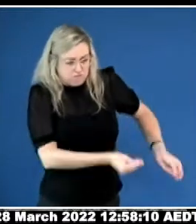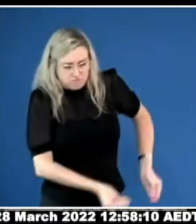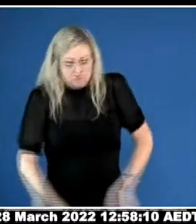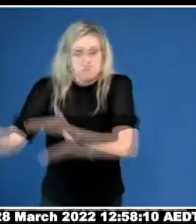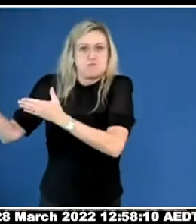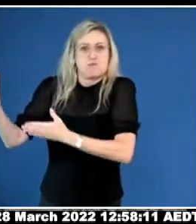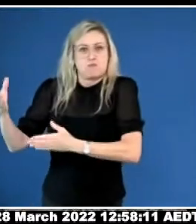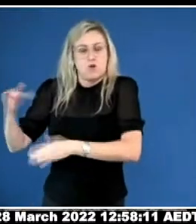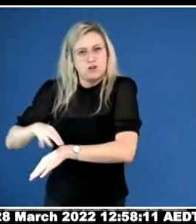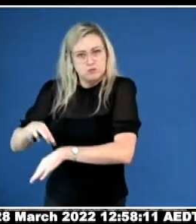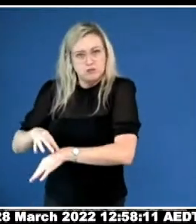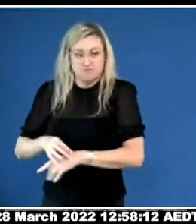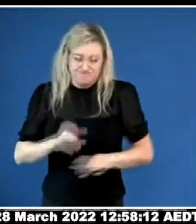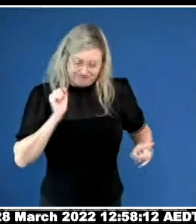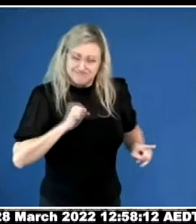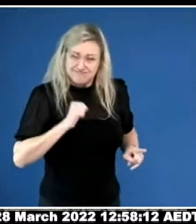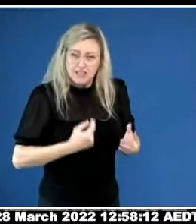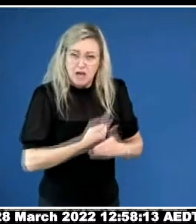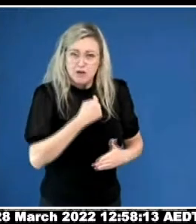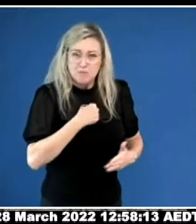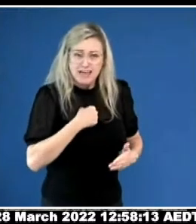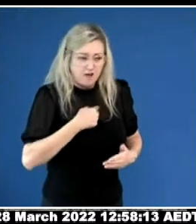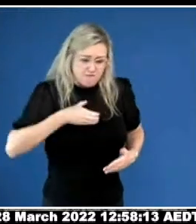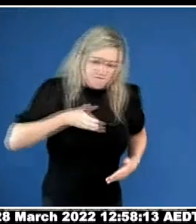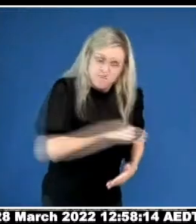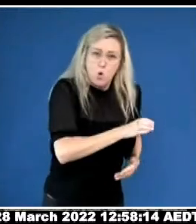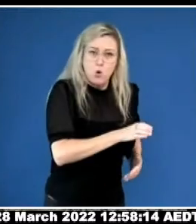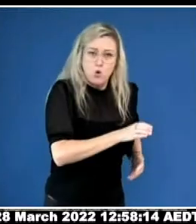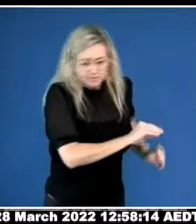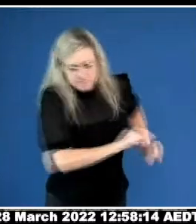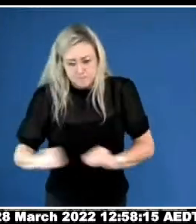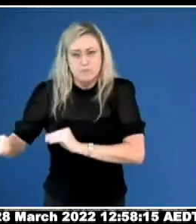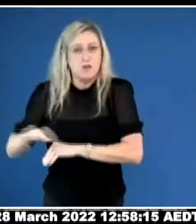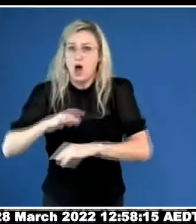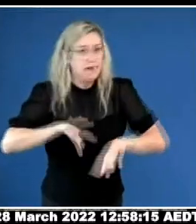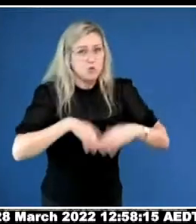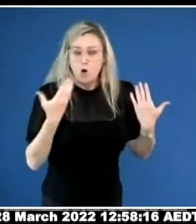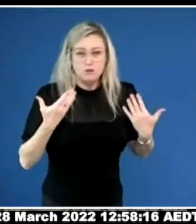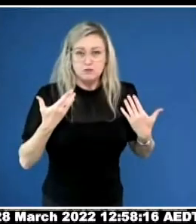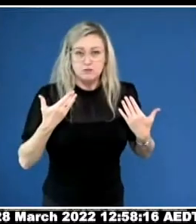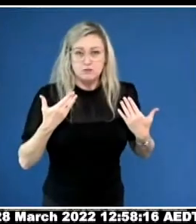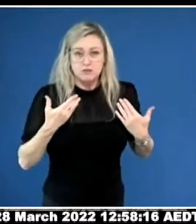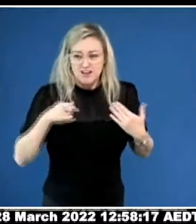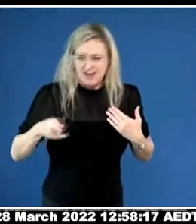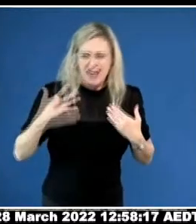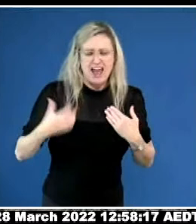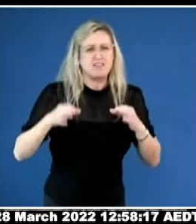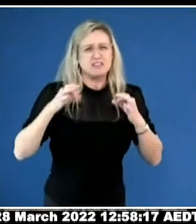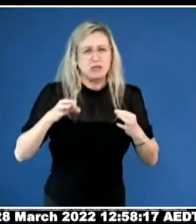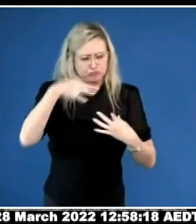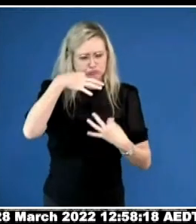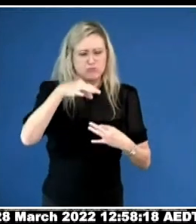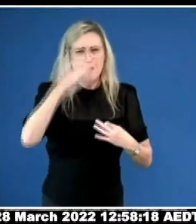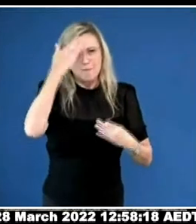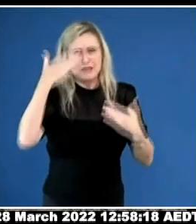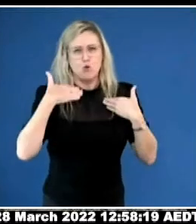there. So, I was forcibly taken to hospital under the Mental Health Act without any understanding as to why is this